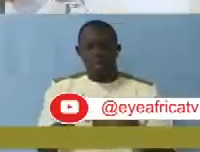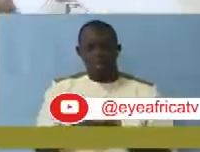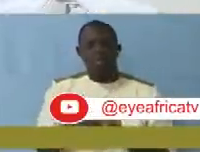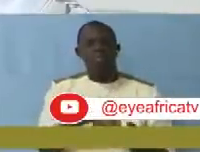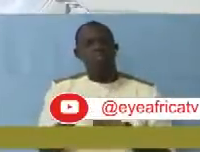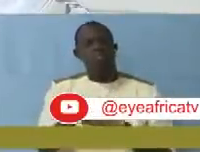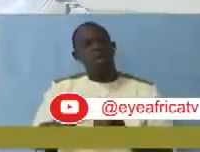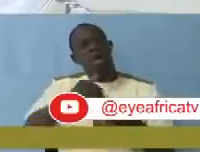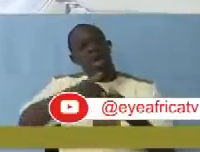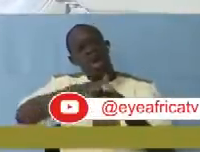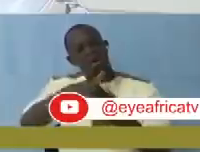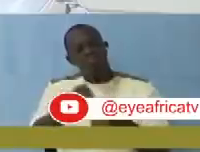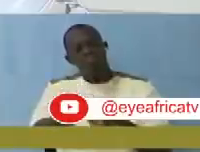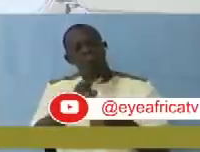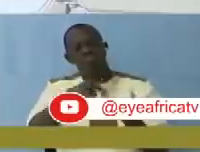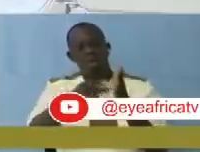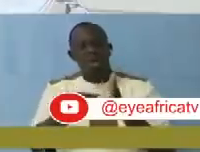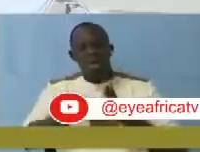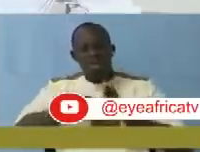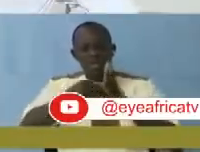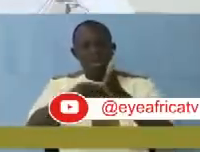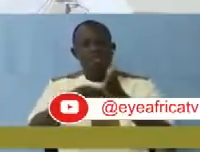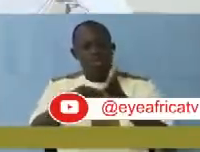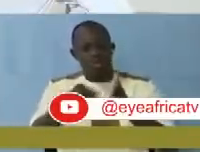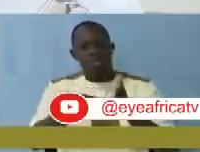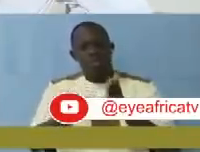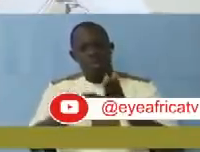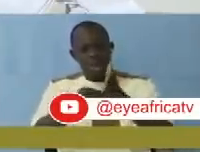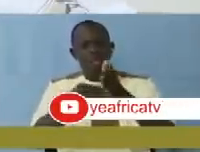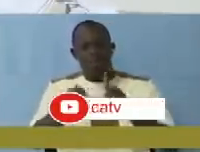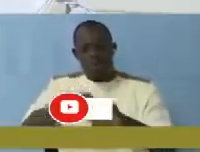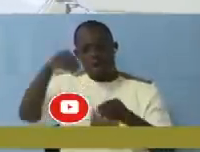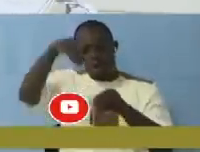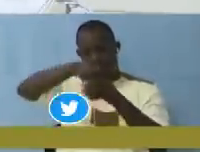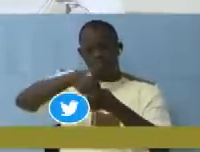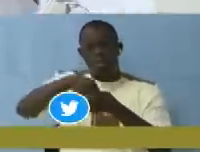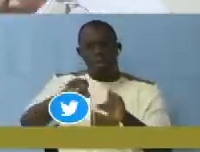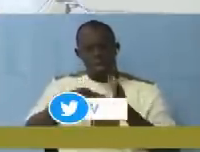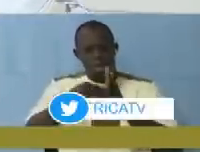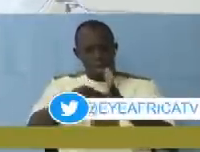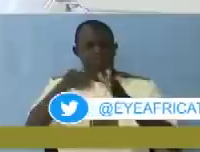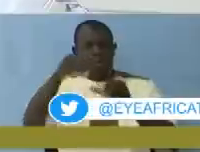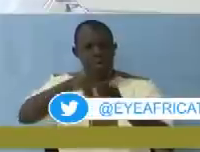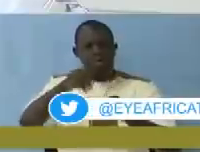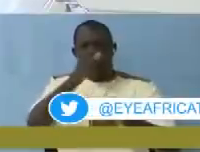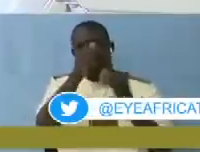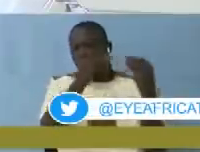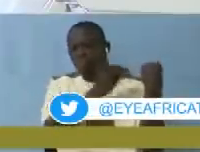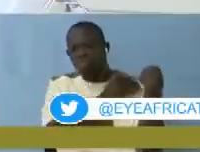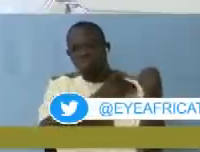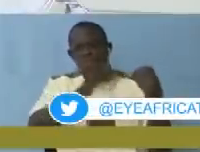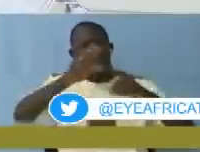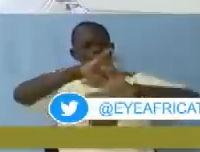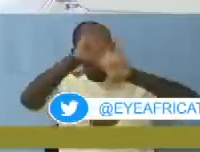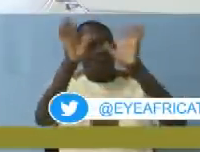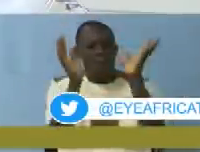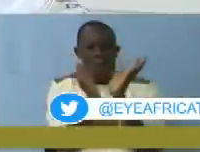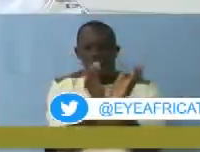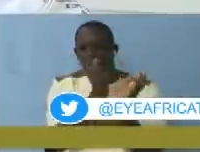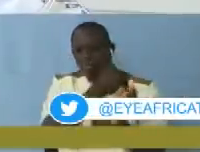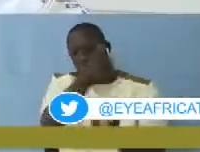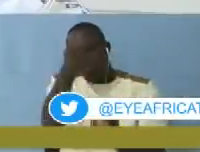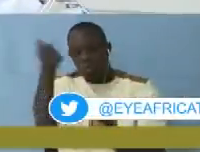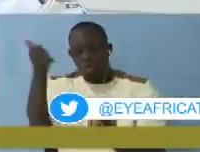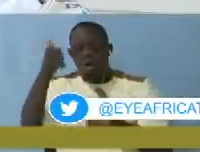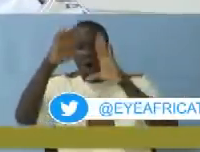other units. Director of internal is responsible for all other units. Director marta banko kan tanko la wala marta